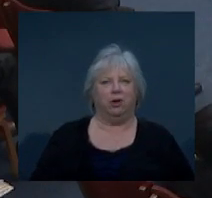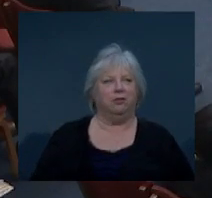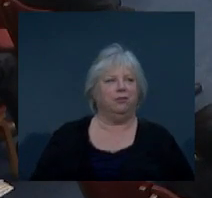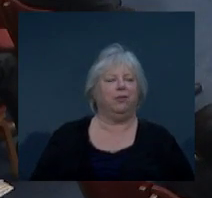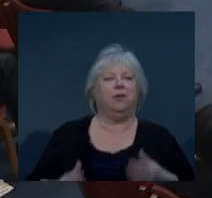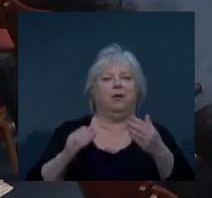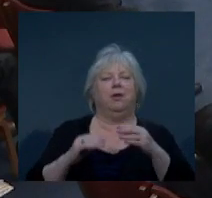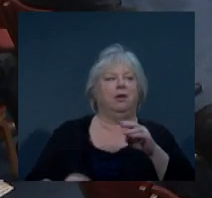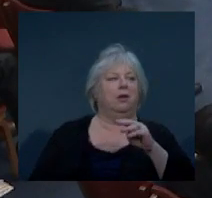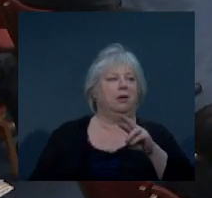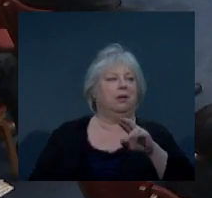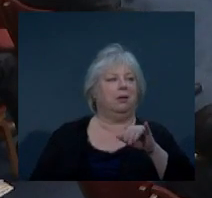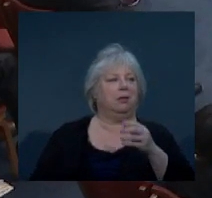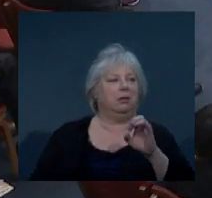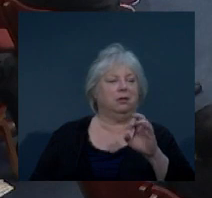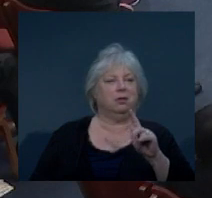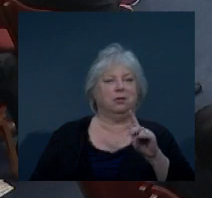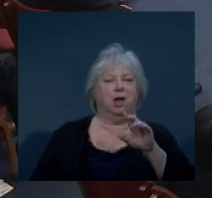Mr. Jack Lofton.